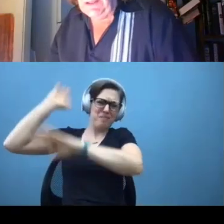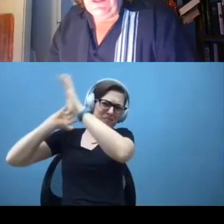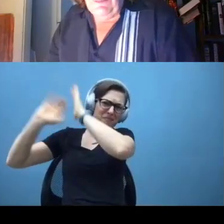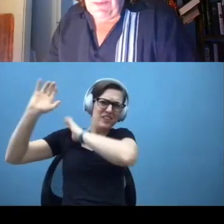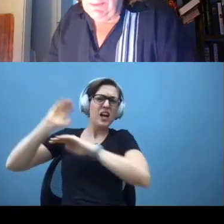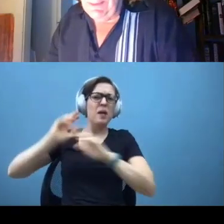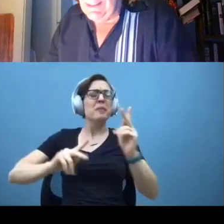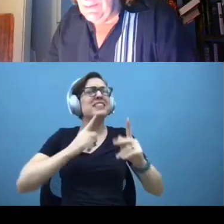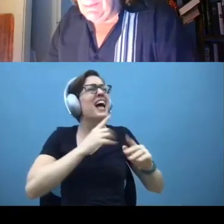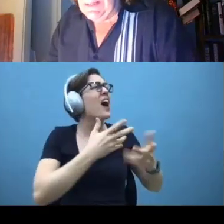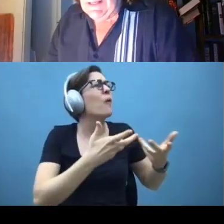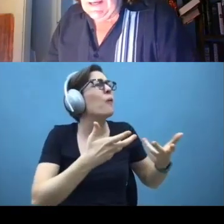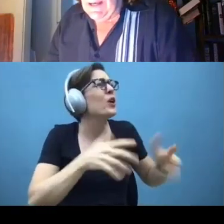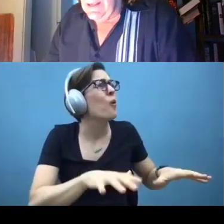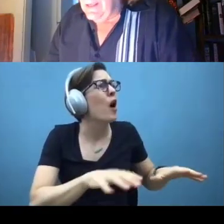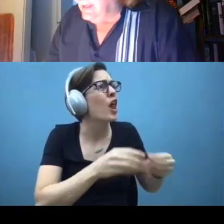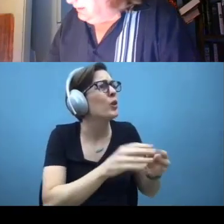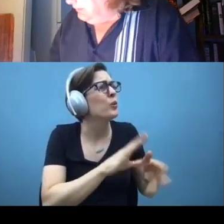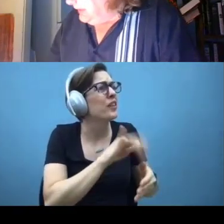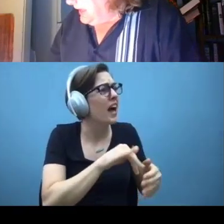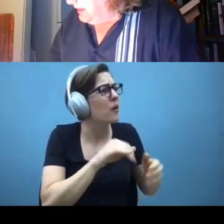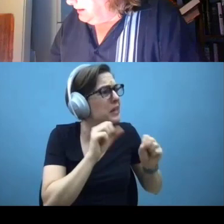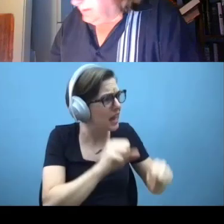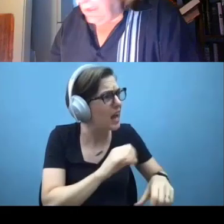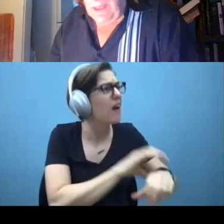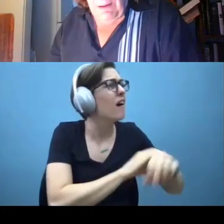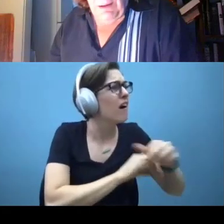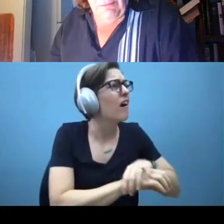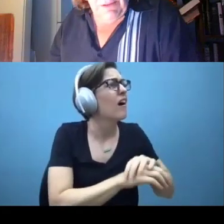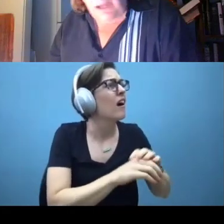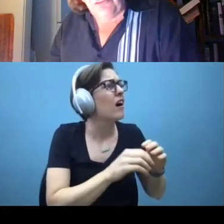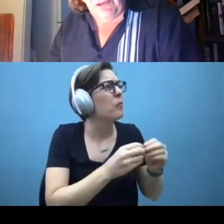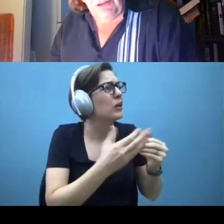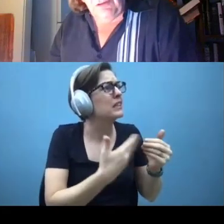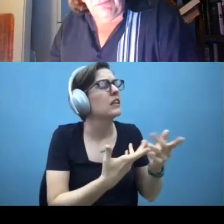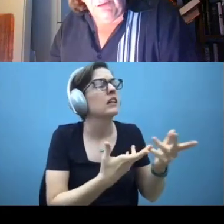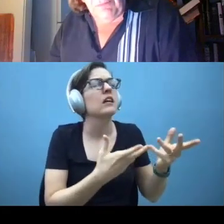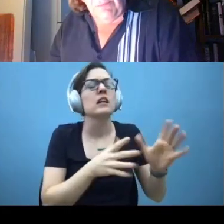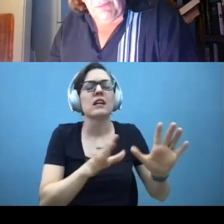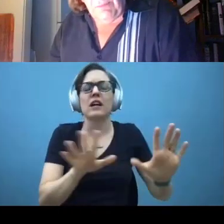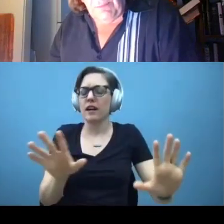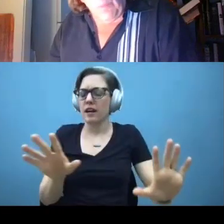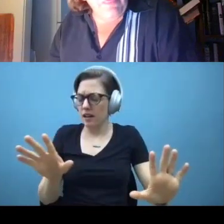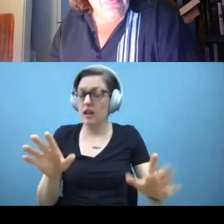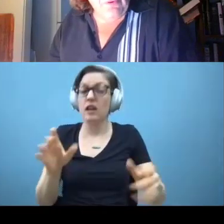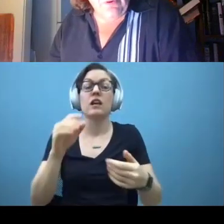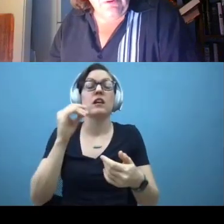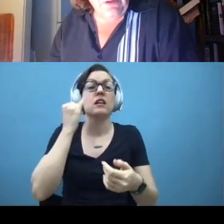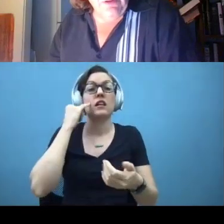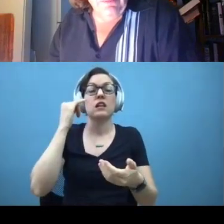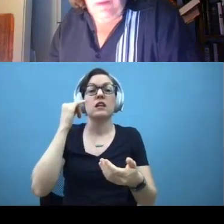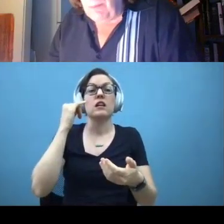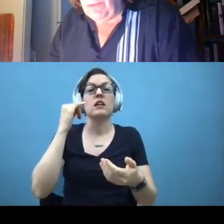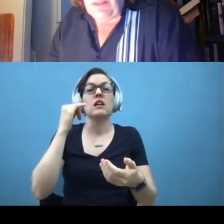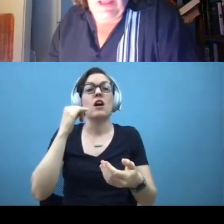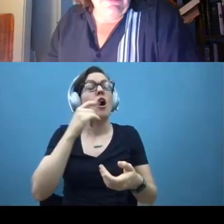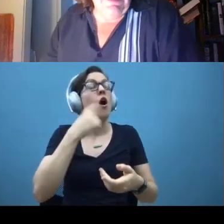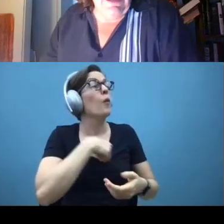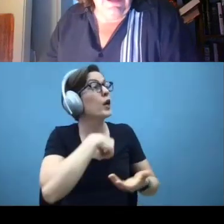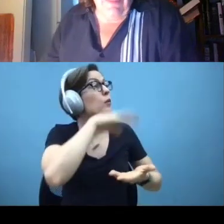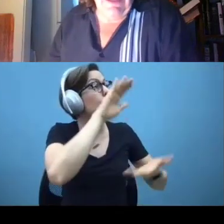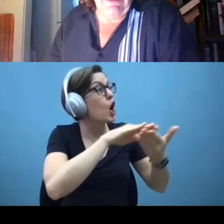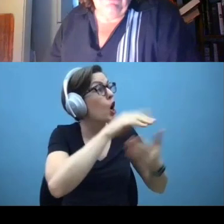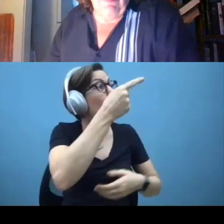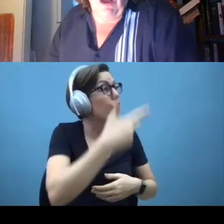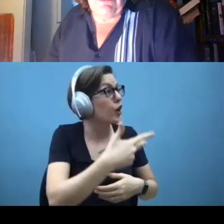ability. Well, we had a reduction of by 1/3. The numbers that I'm